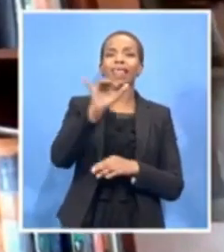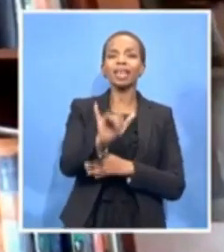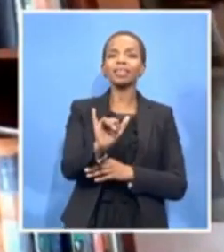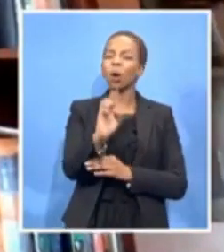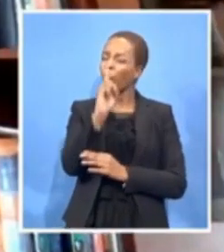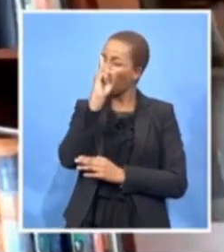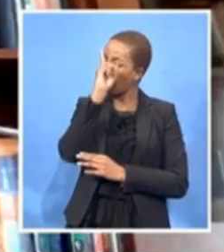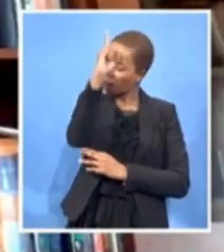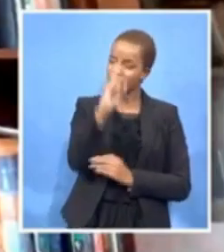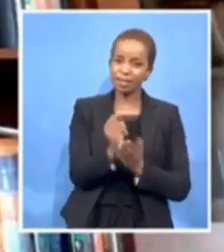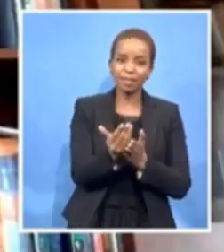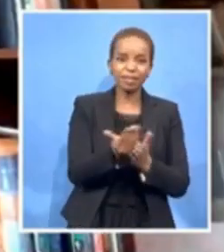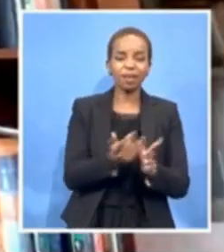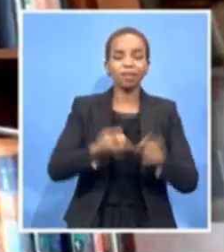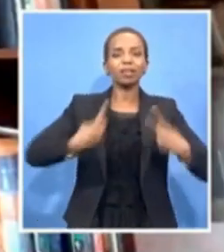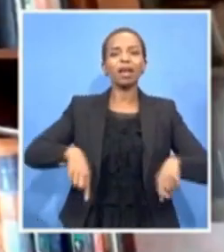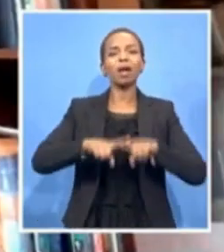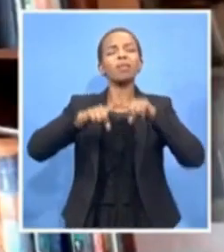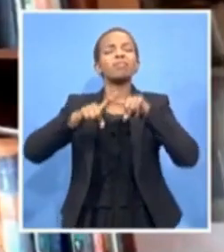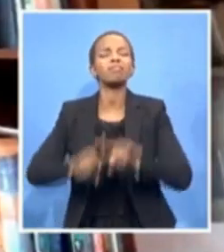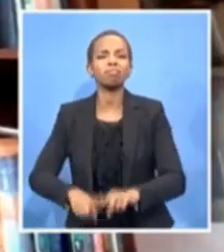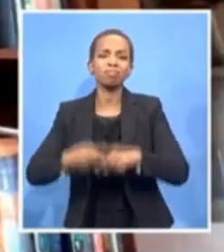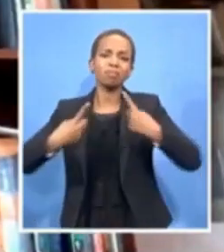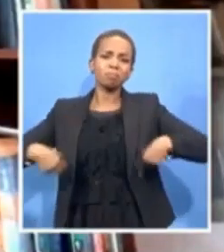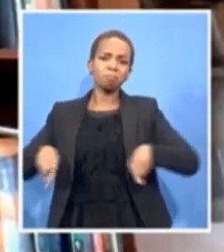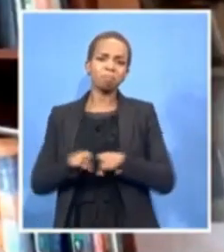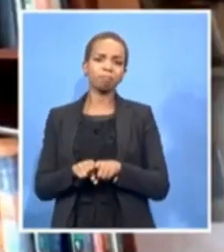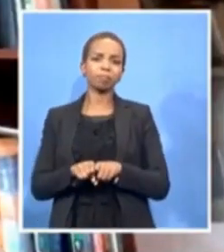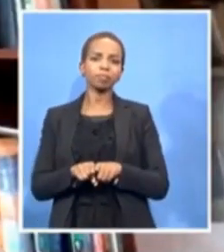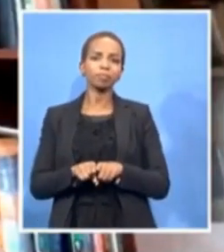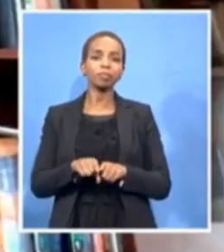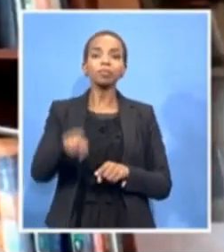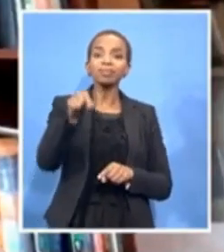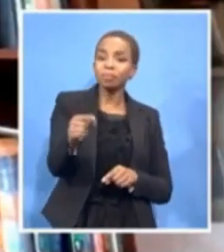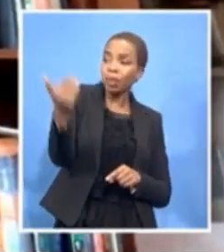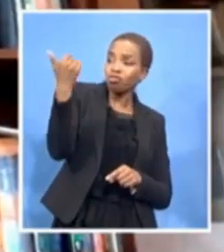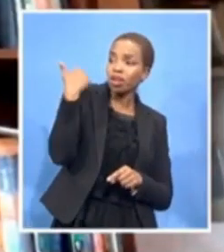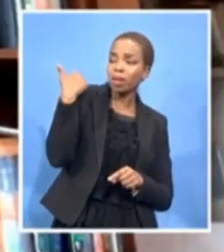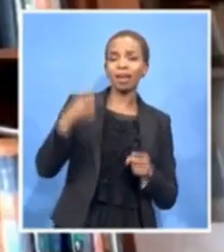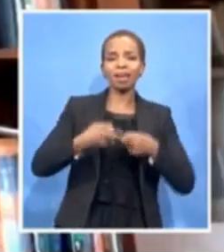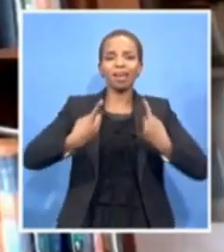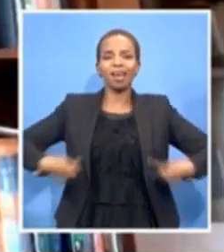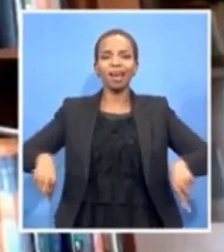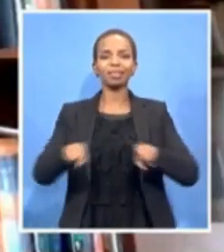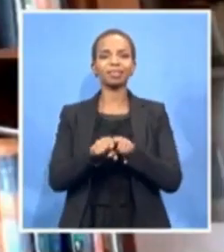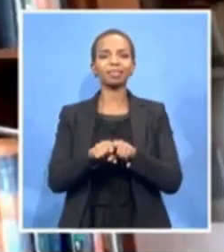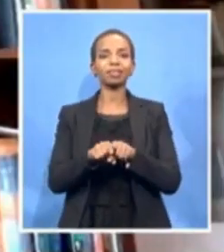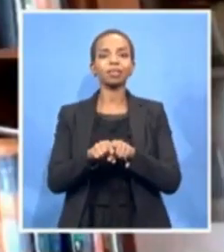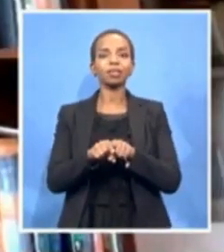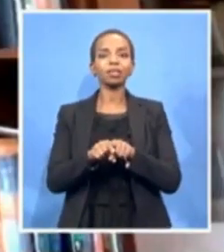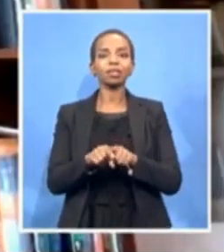unity, are reminding us that we cannot survive the onslaught of